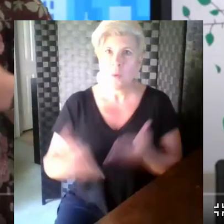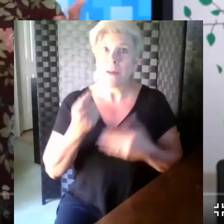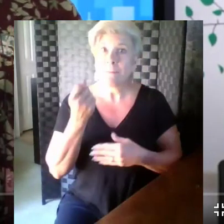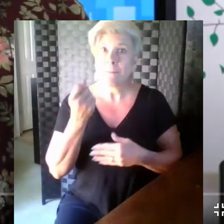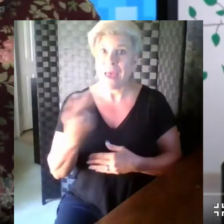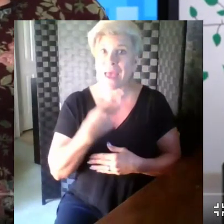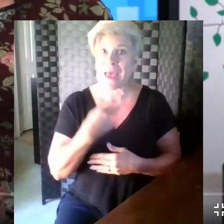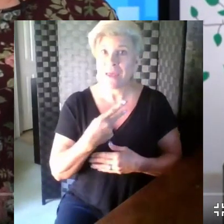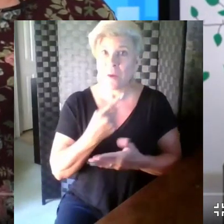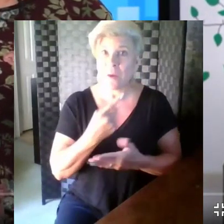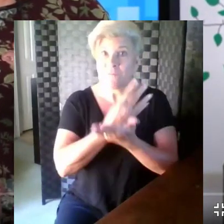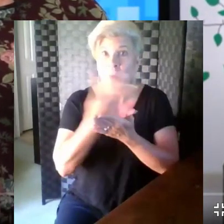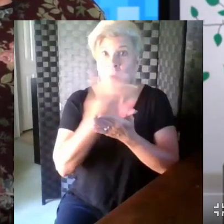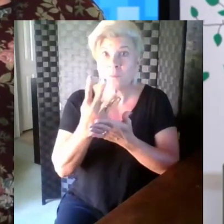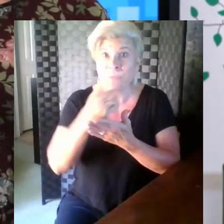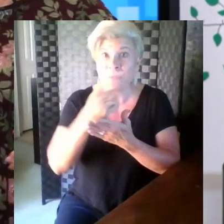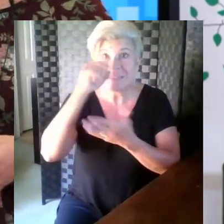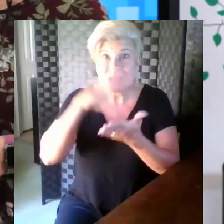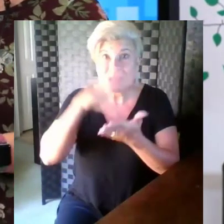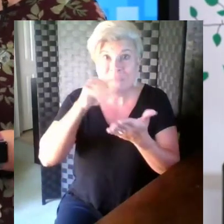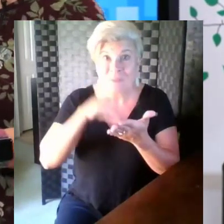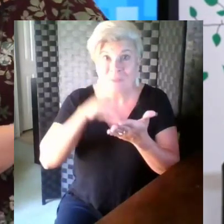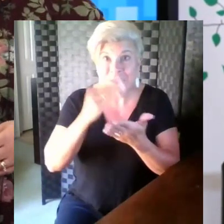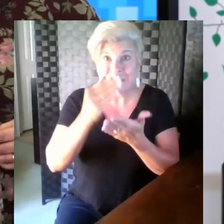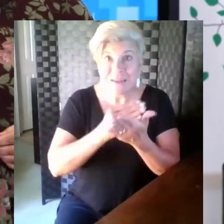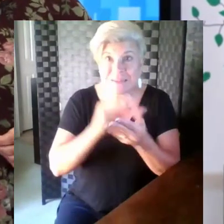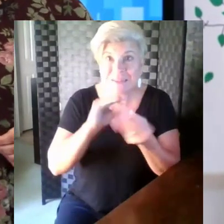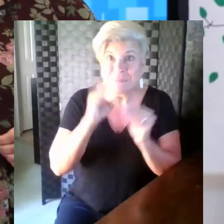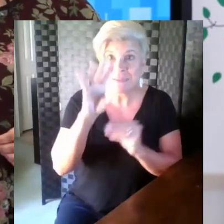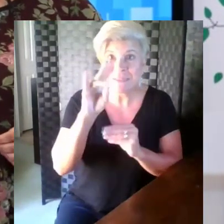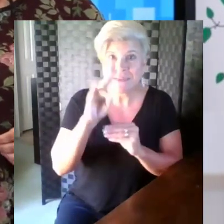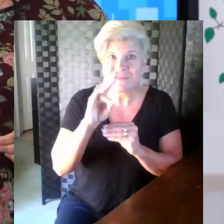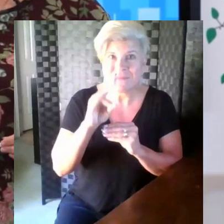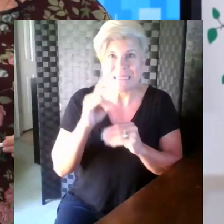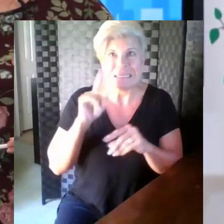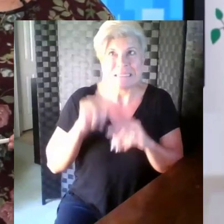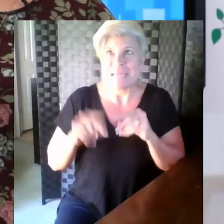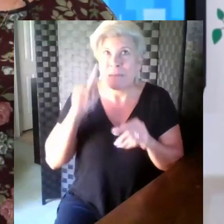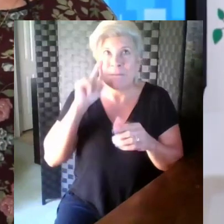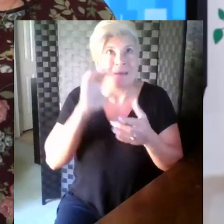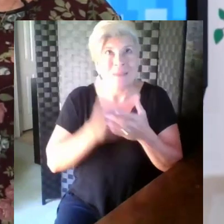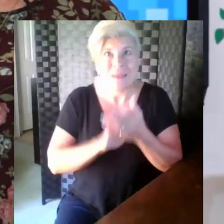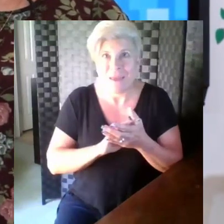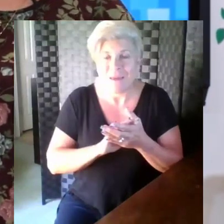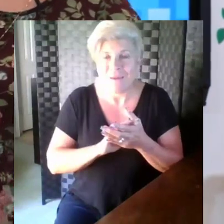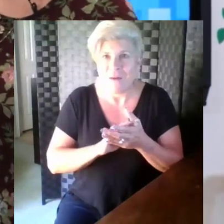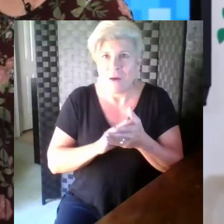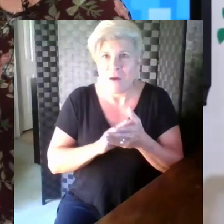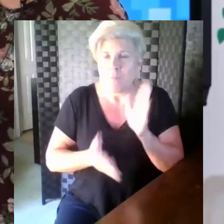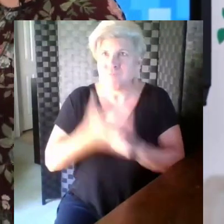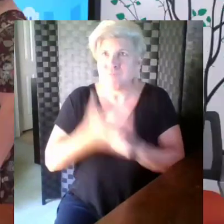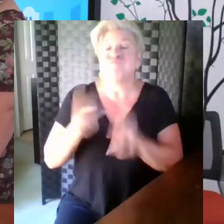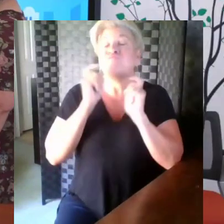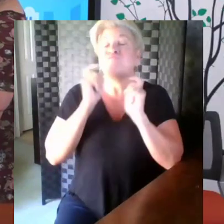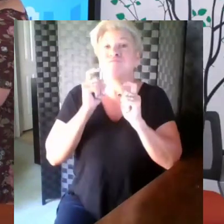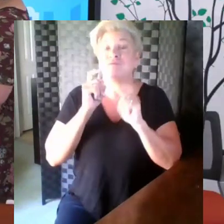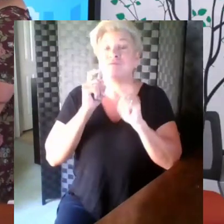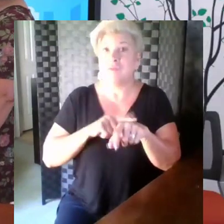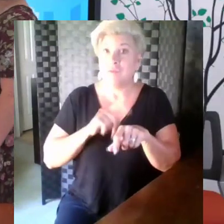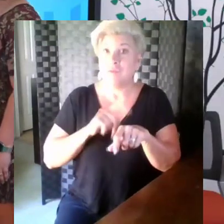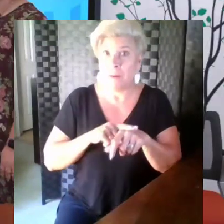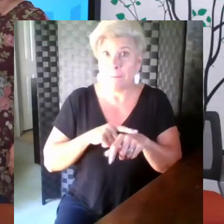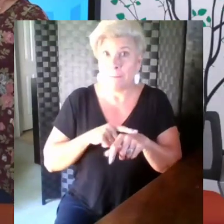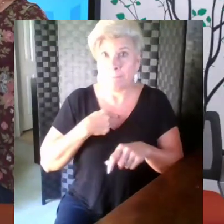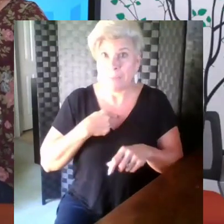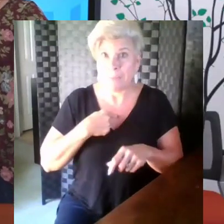We are in week 4 of our summer learning, lesson number 7. I can hardly believe it. It's gone by so fast. My name is